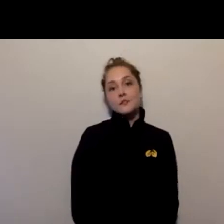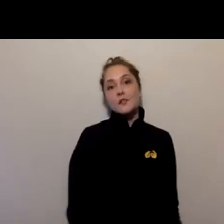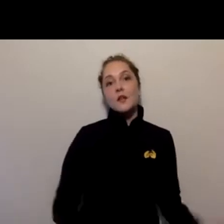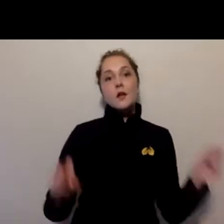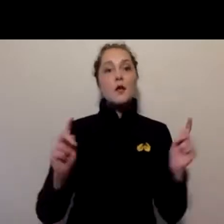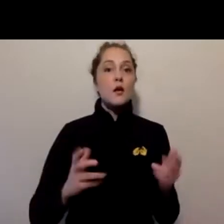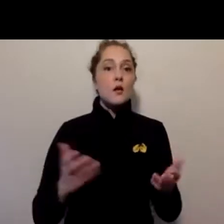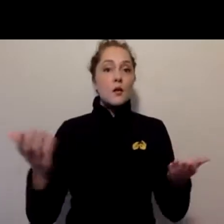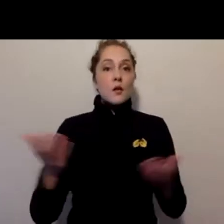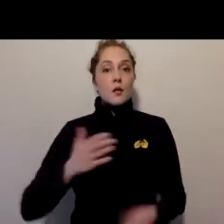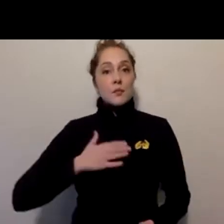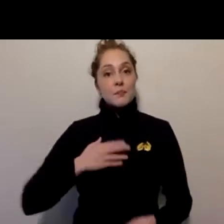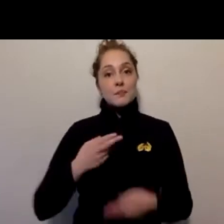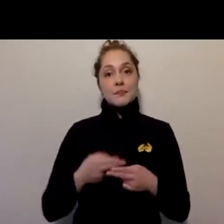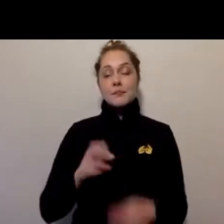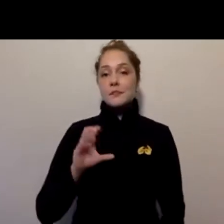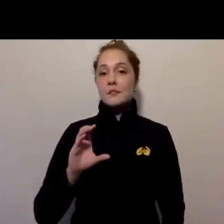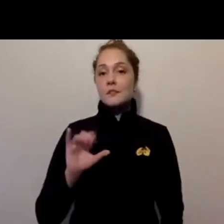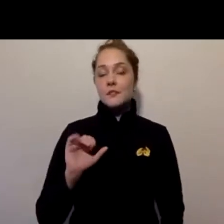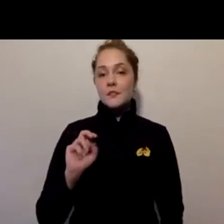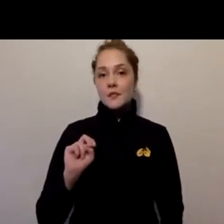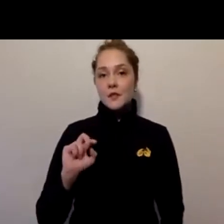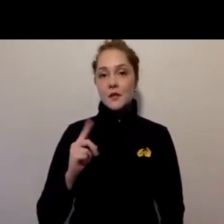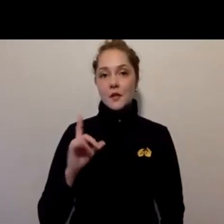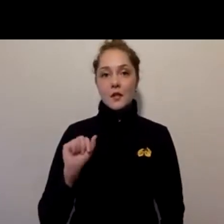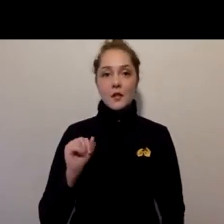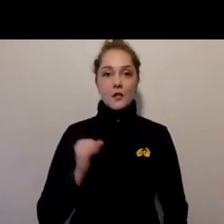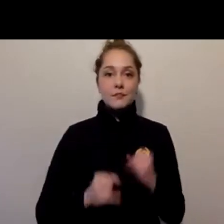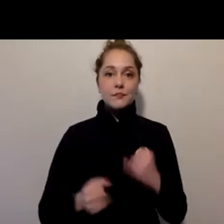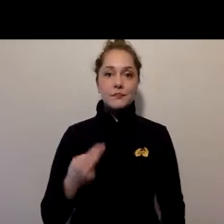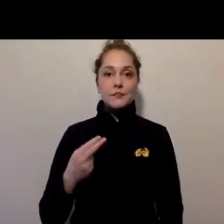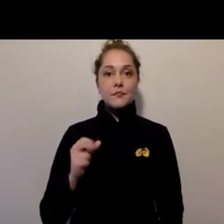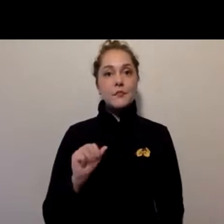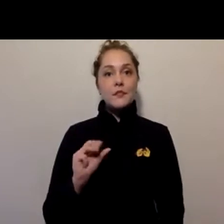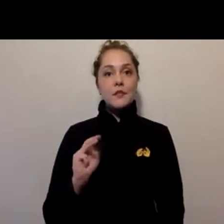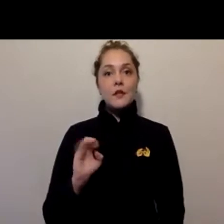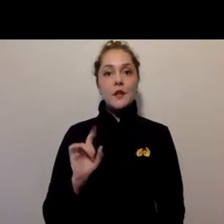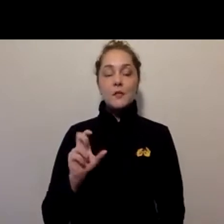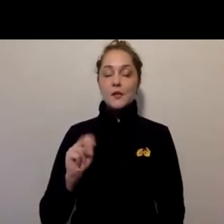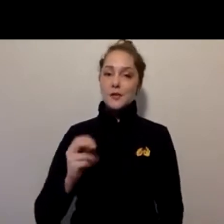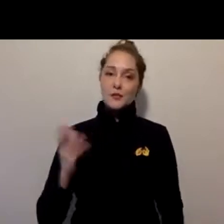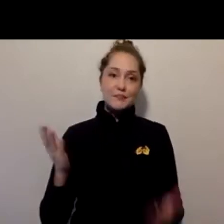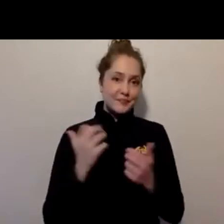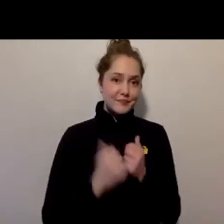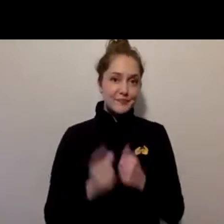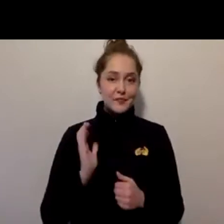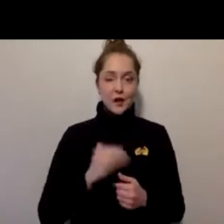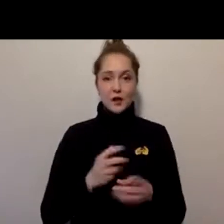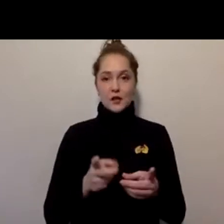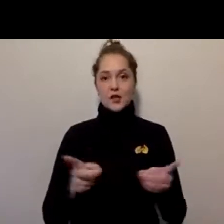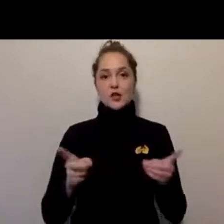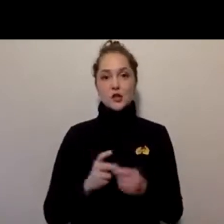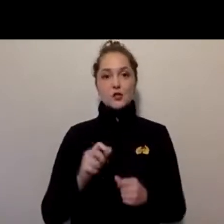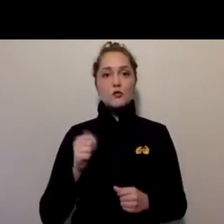Welcome. My name is Cynthia Hamilton, and I want to welcome everyone to our District 10 forum.